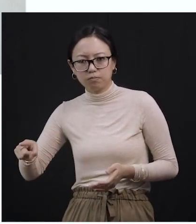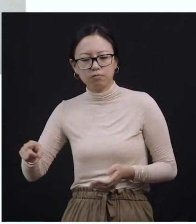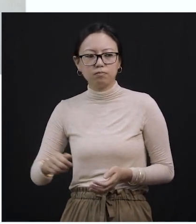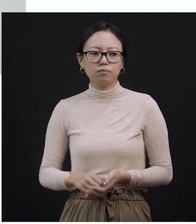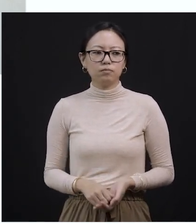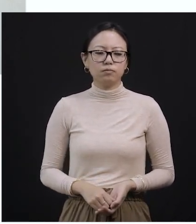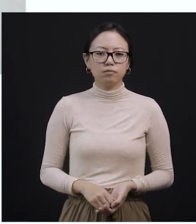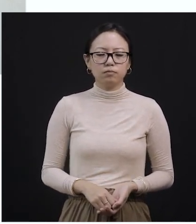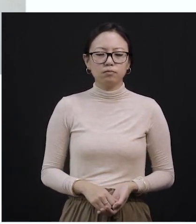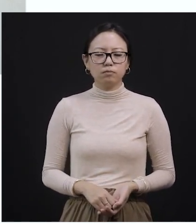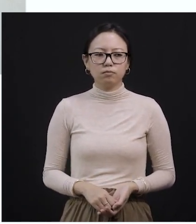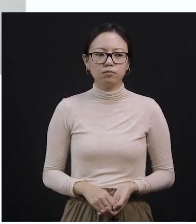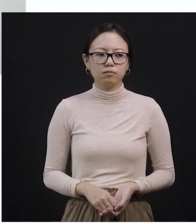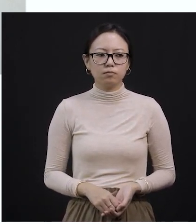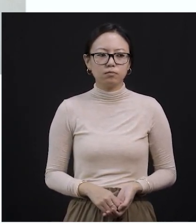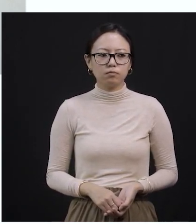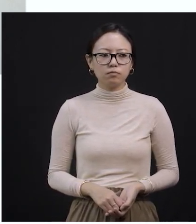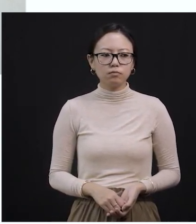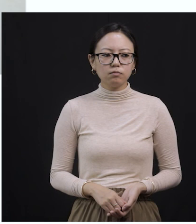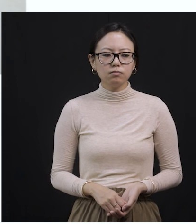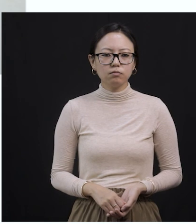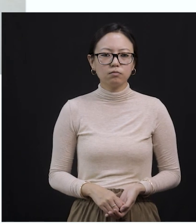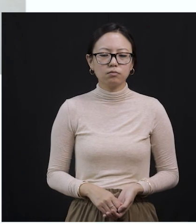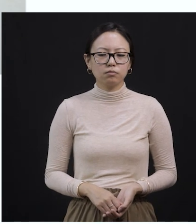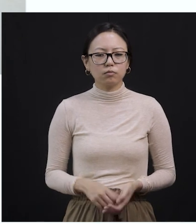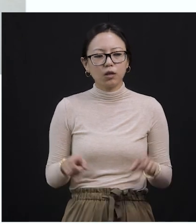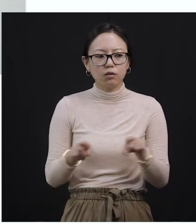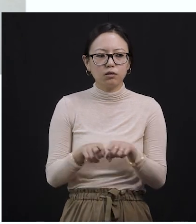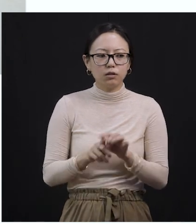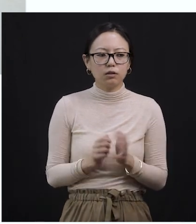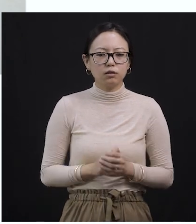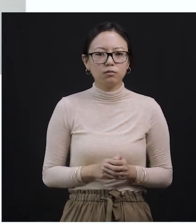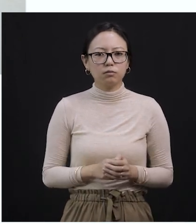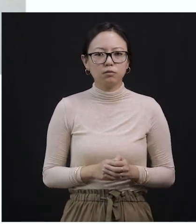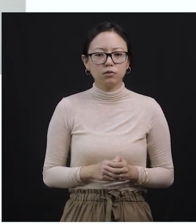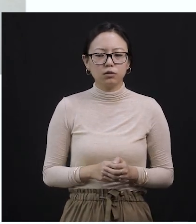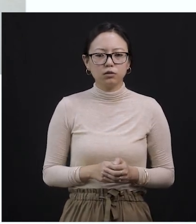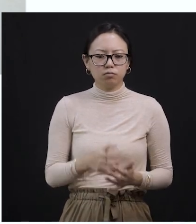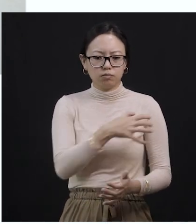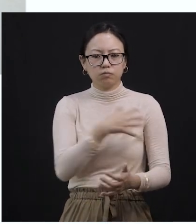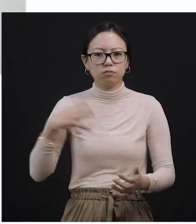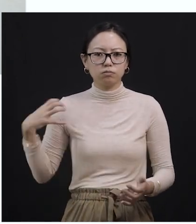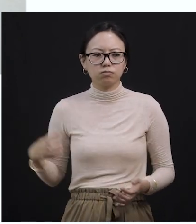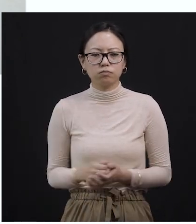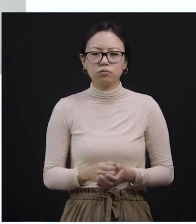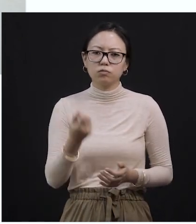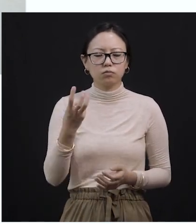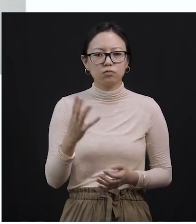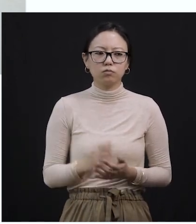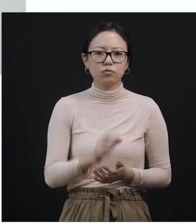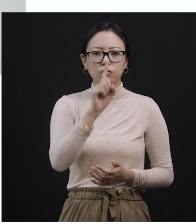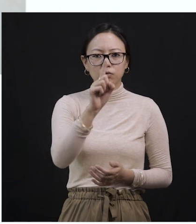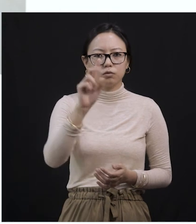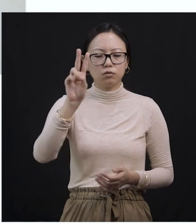connecting this to 7. All right, children? Similarly, we will connect this. We will count 1,